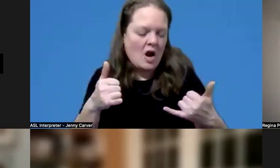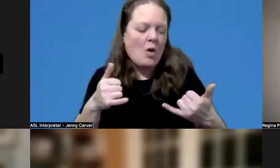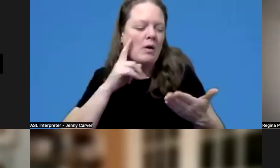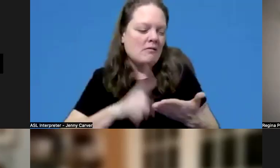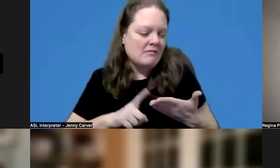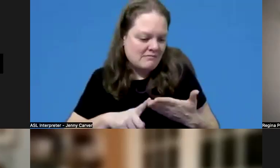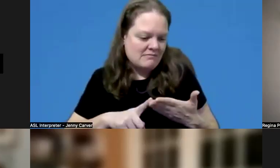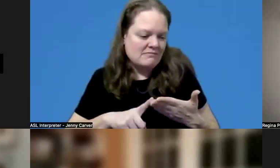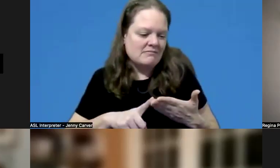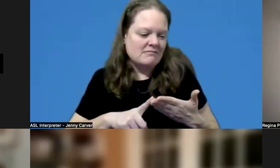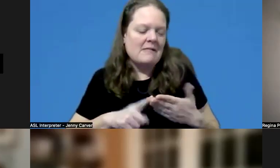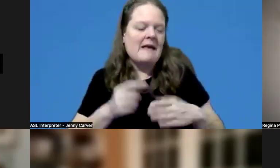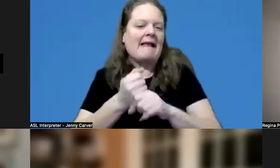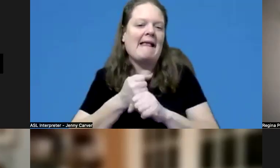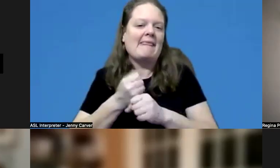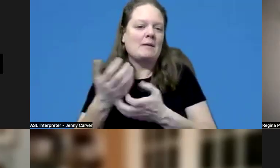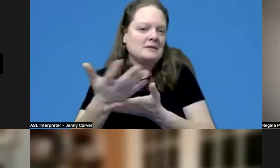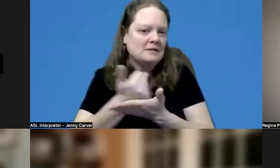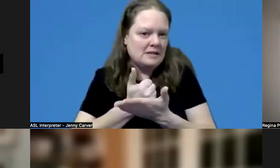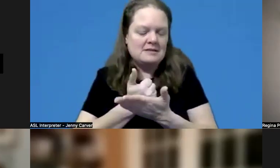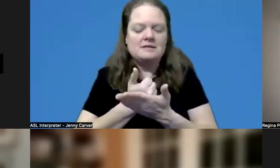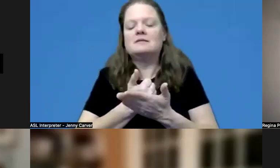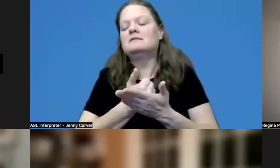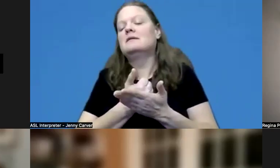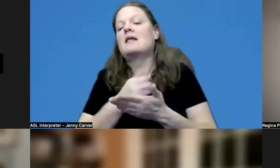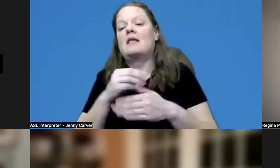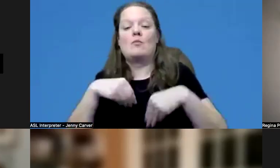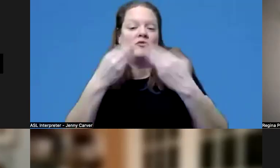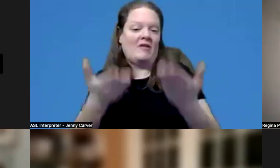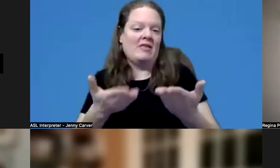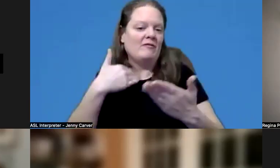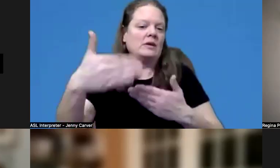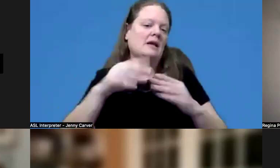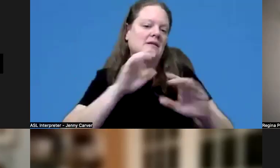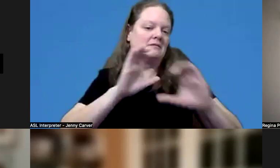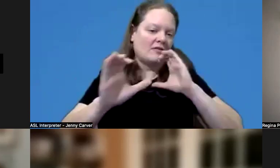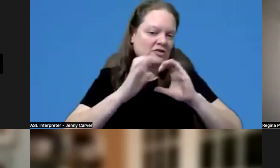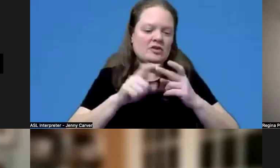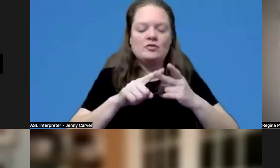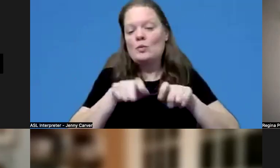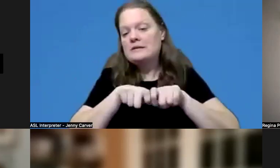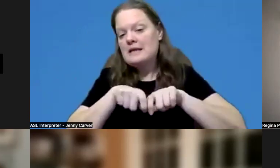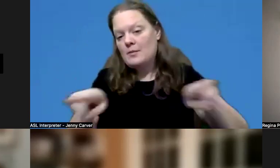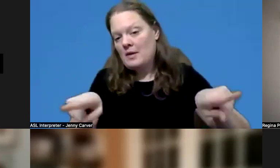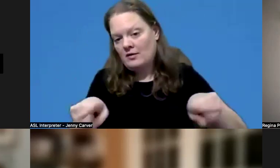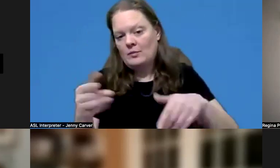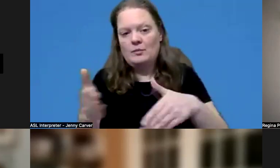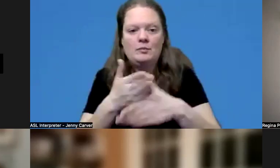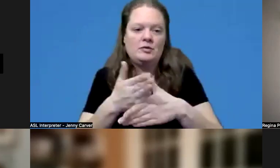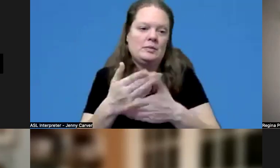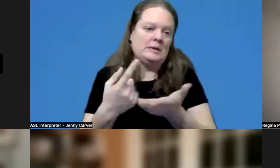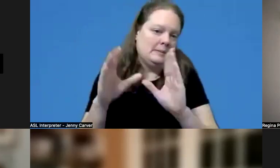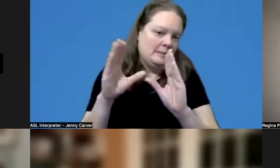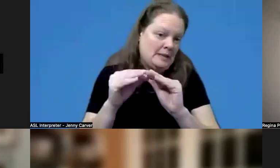to get those gathered up, get some answers, and get those in our next conversation or get those out to you between